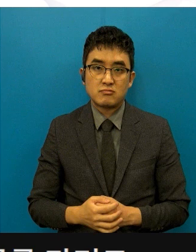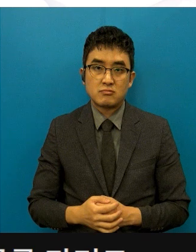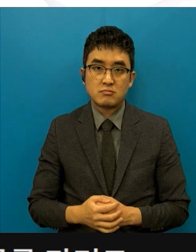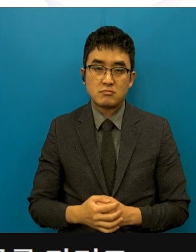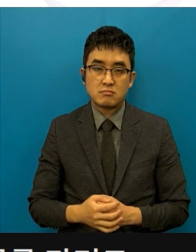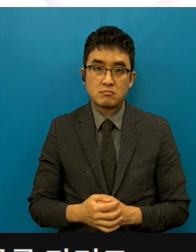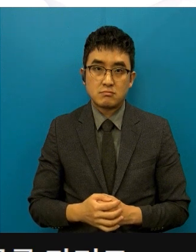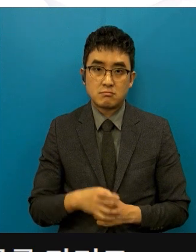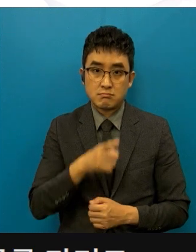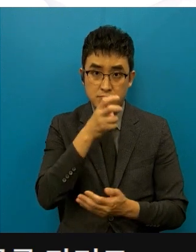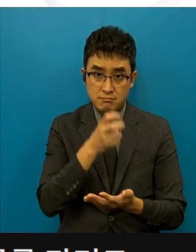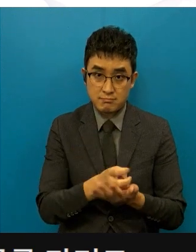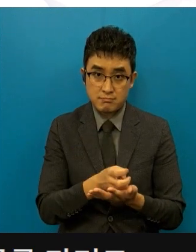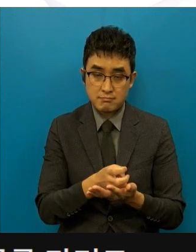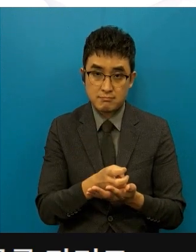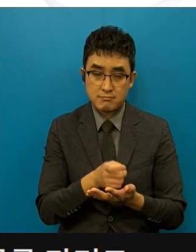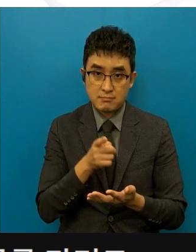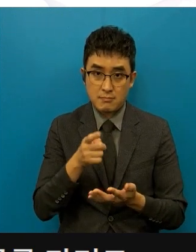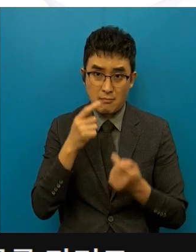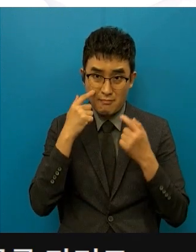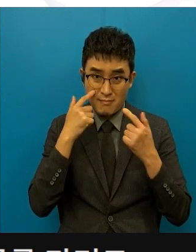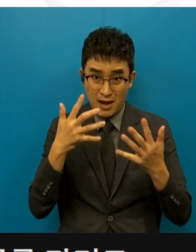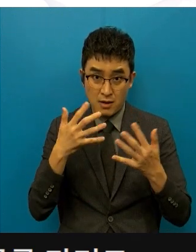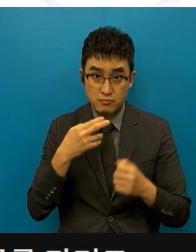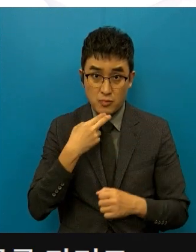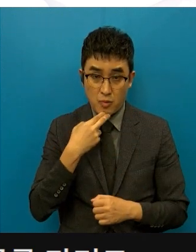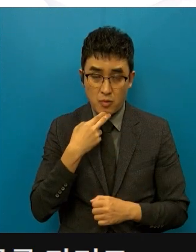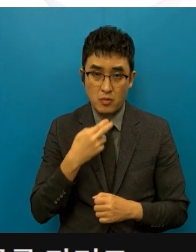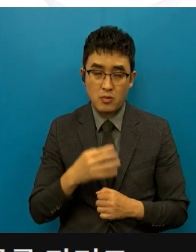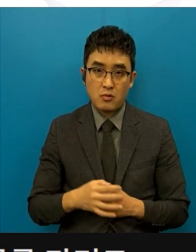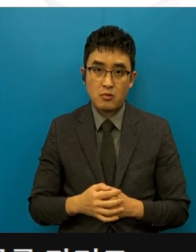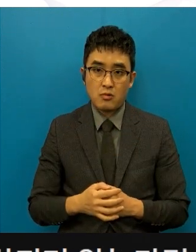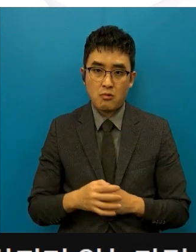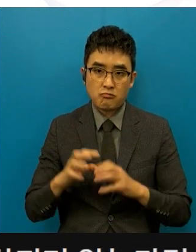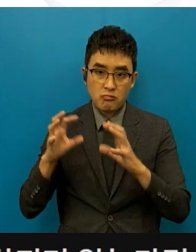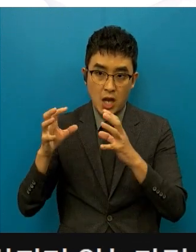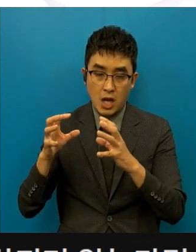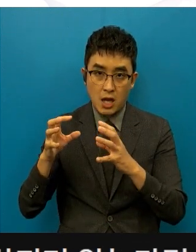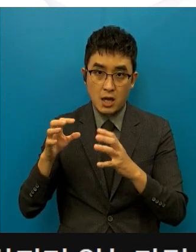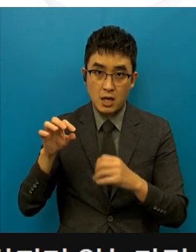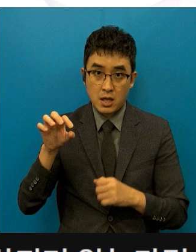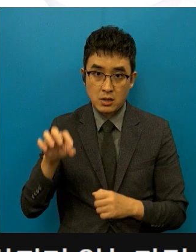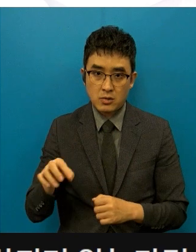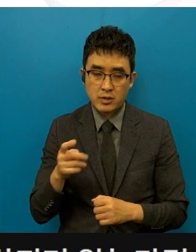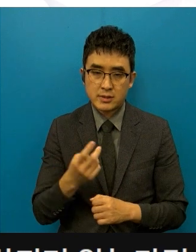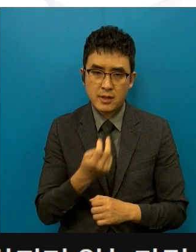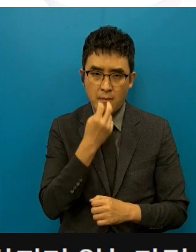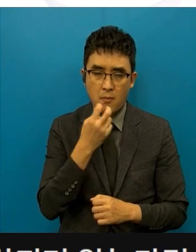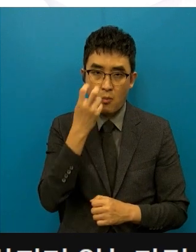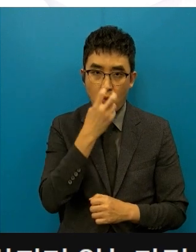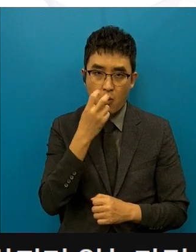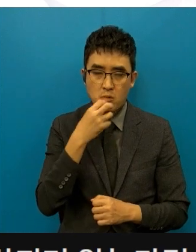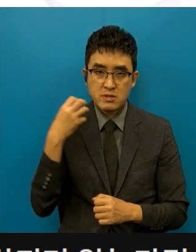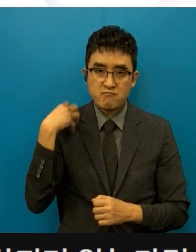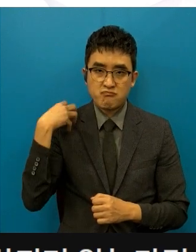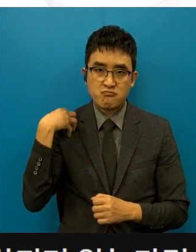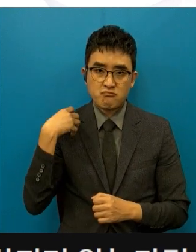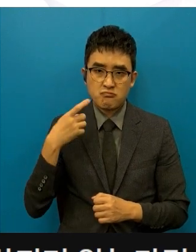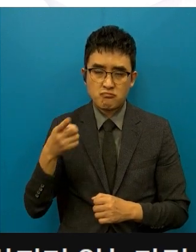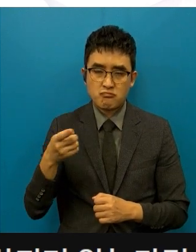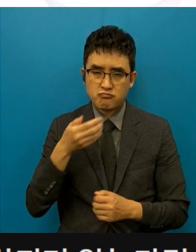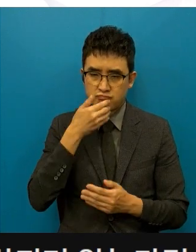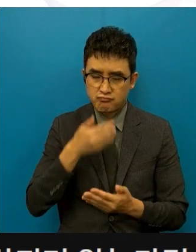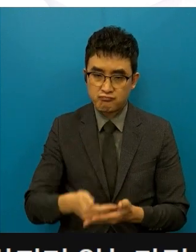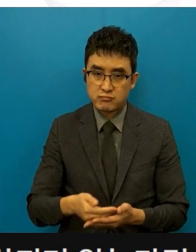and preventing risk of abuse when there is such a practice. The second one would be definitely a